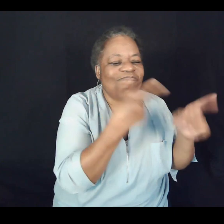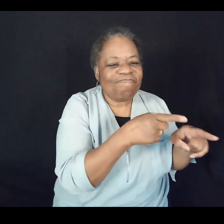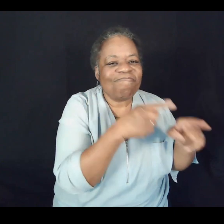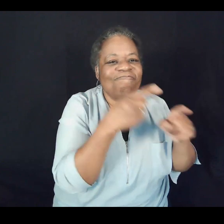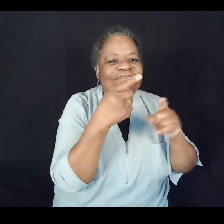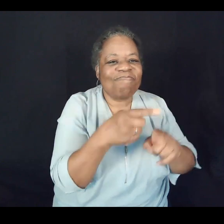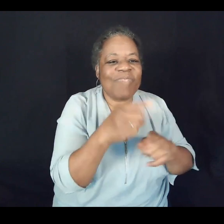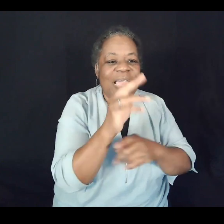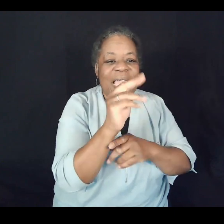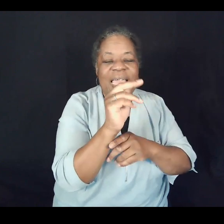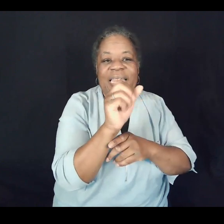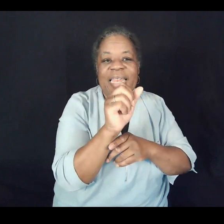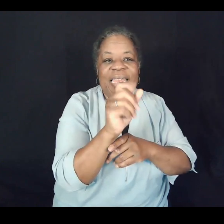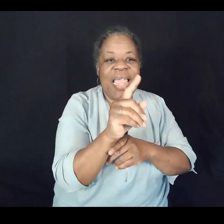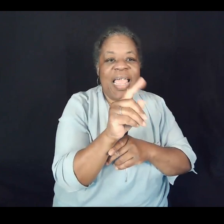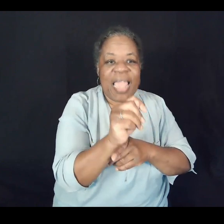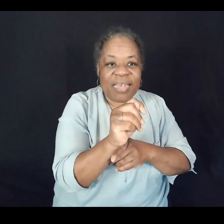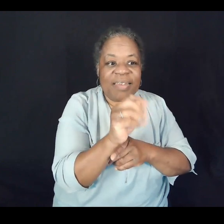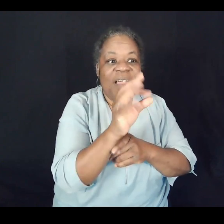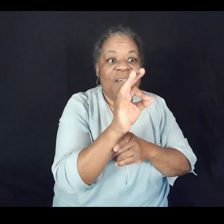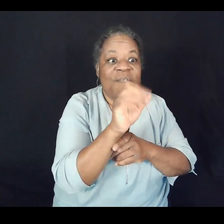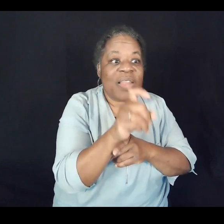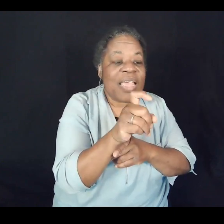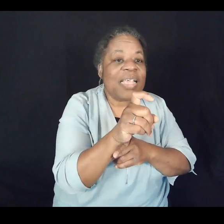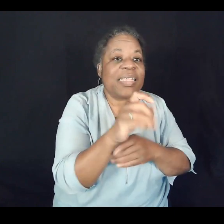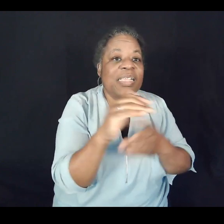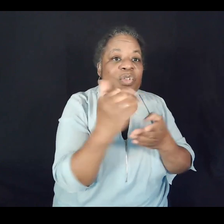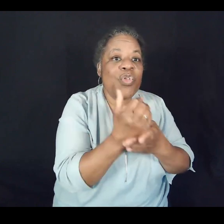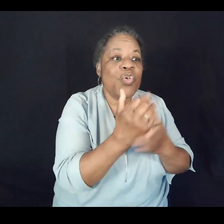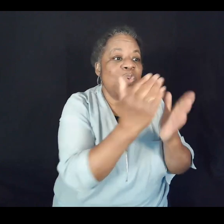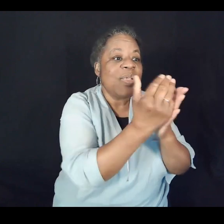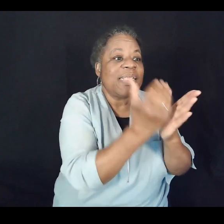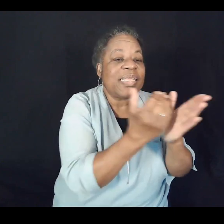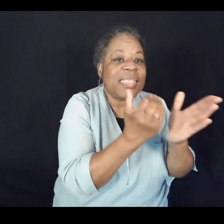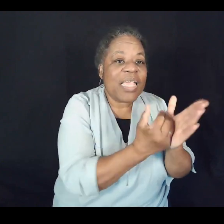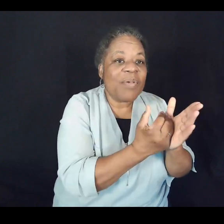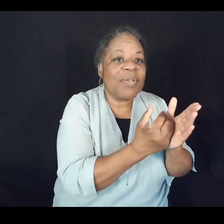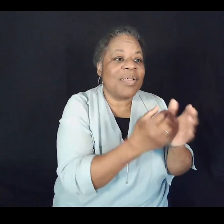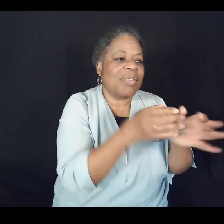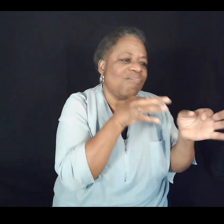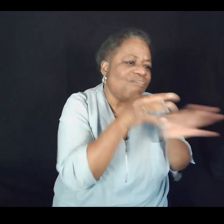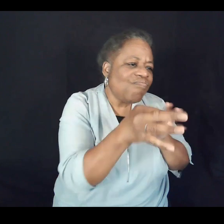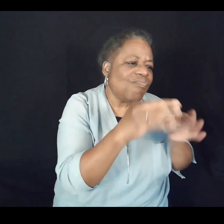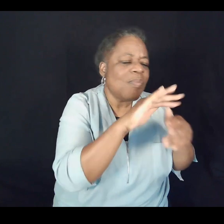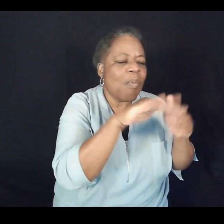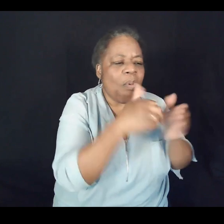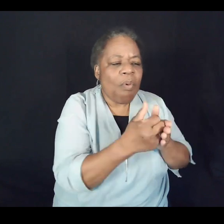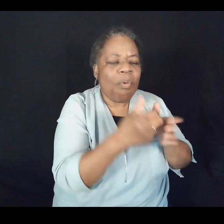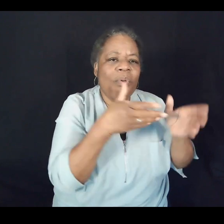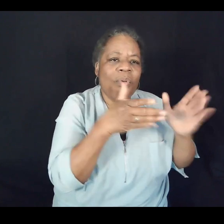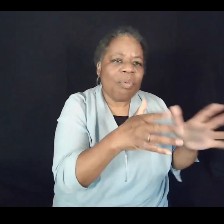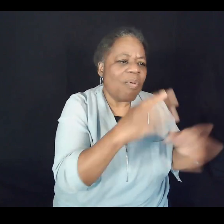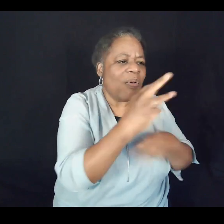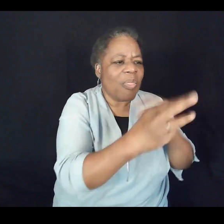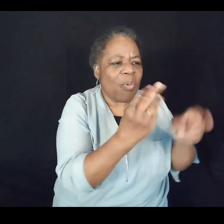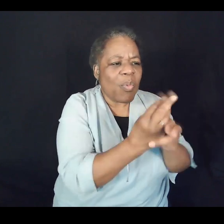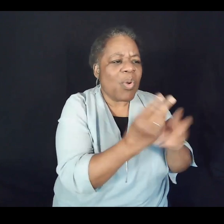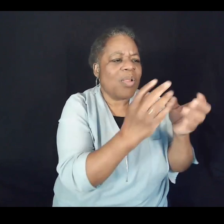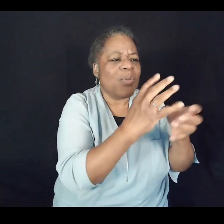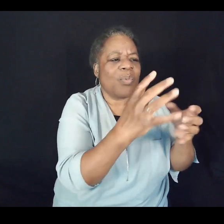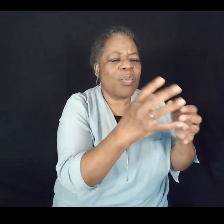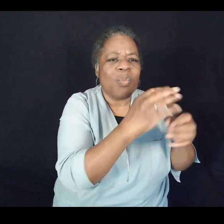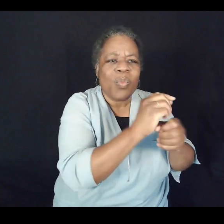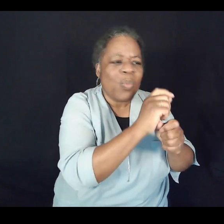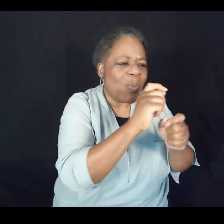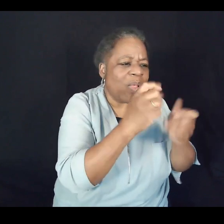course, is going to have a new series of documentaries telling us about all the ways that the world is going to end. And there's always someone like